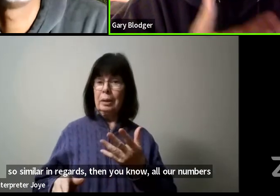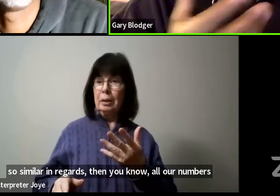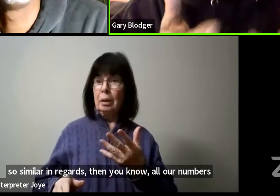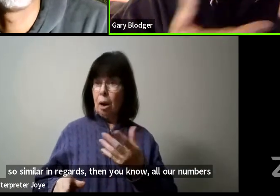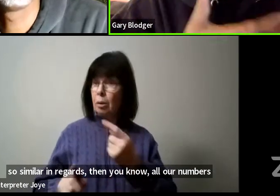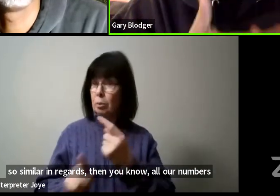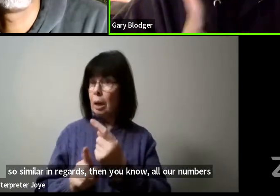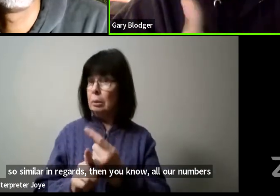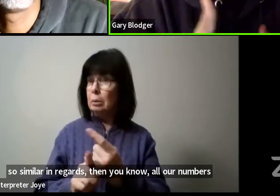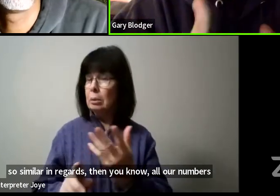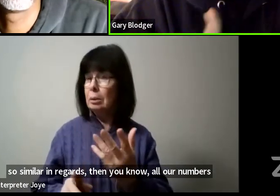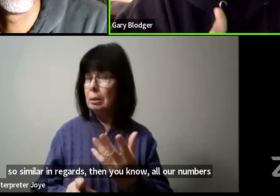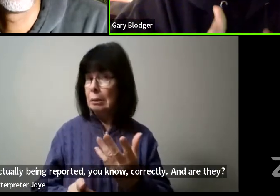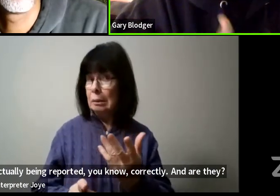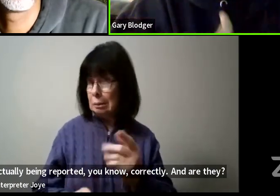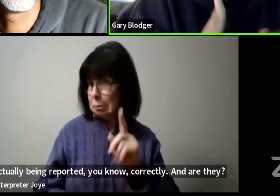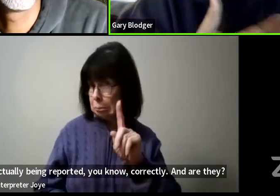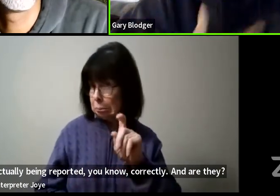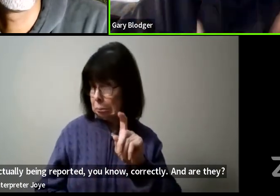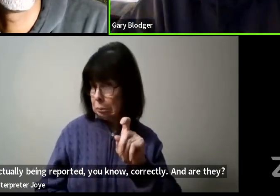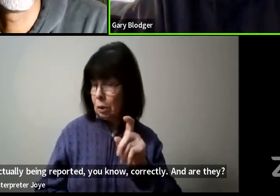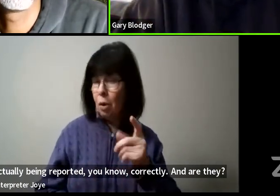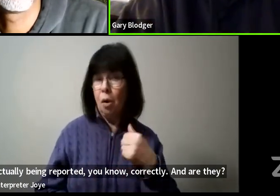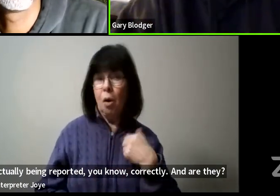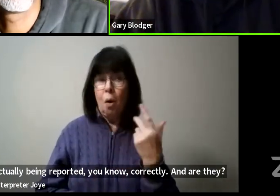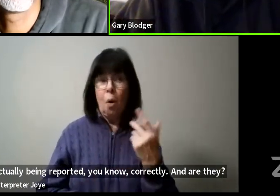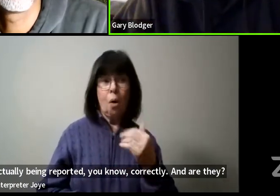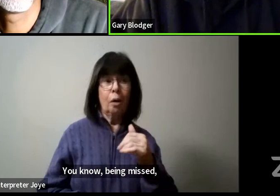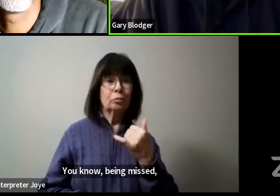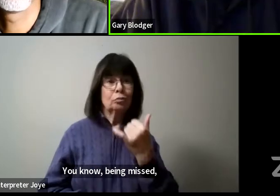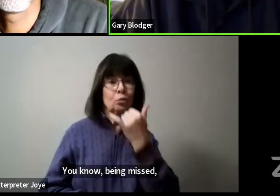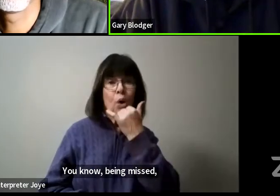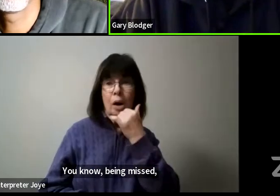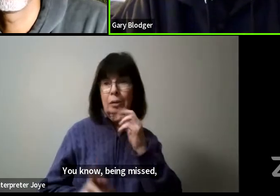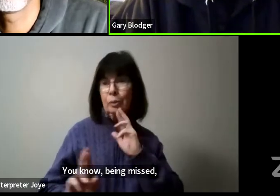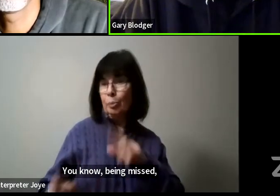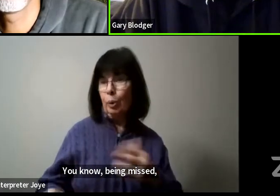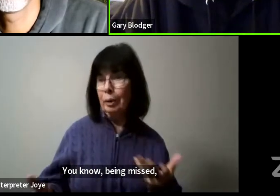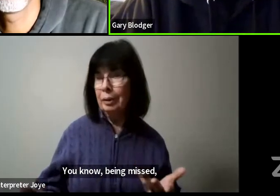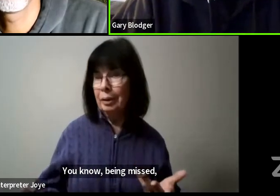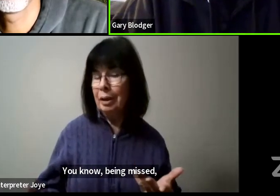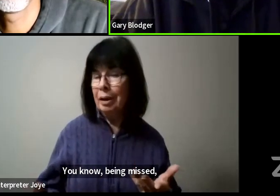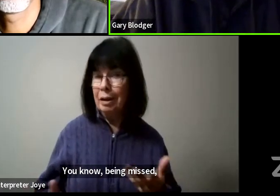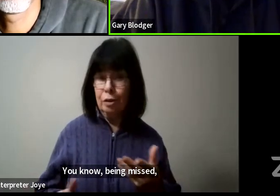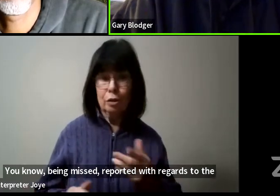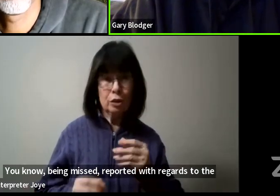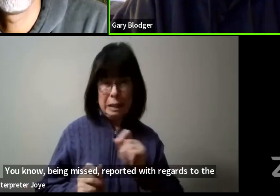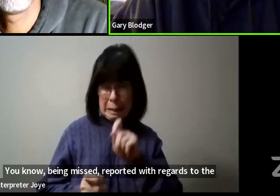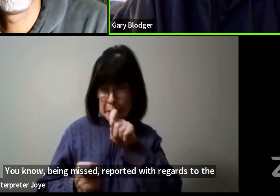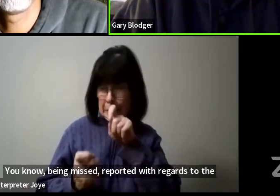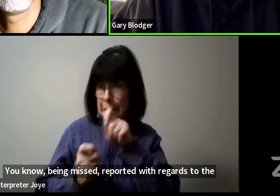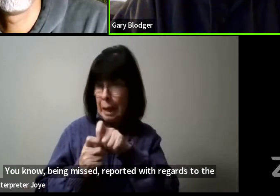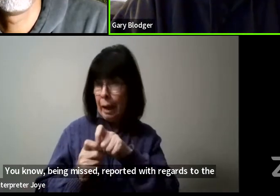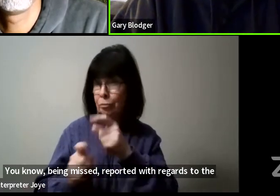correctly? And are they, being misreported with regards to the accuracy of